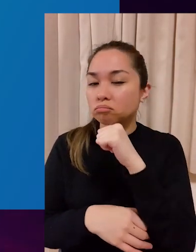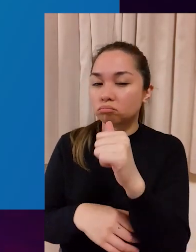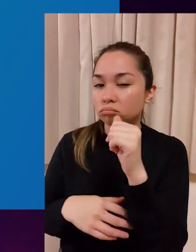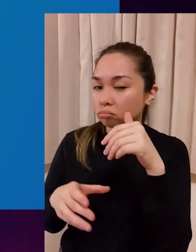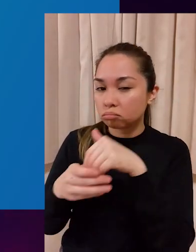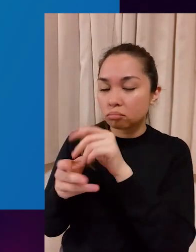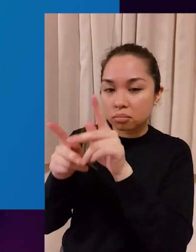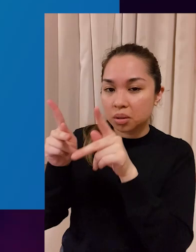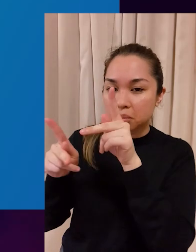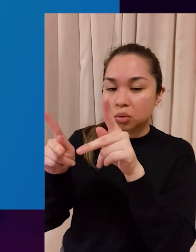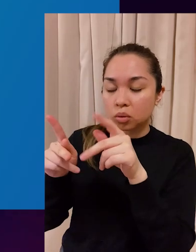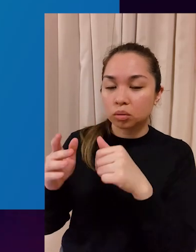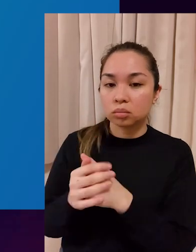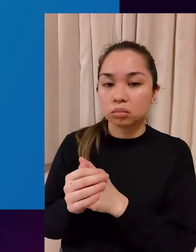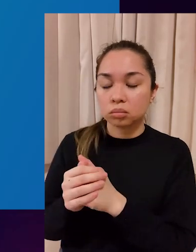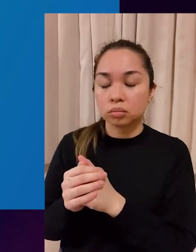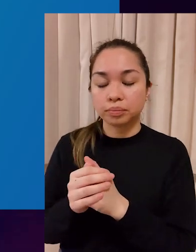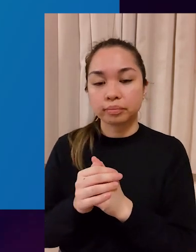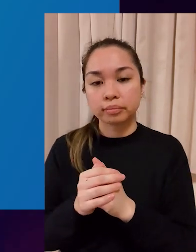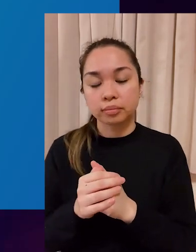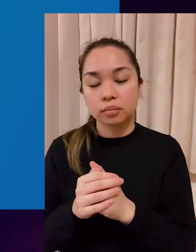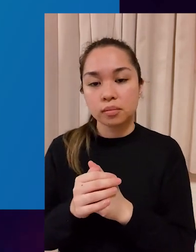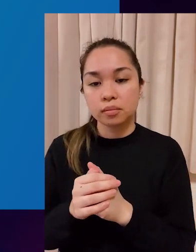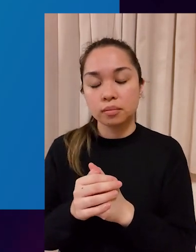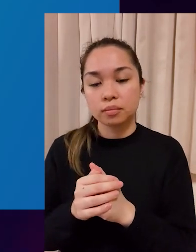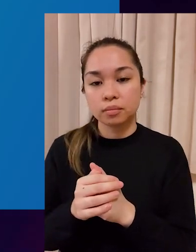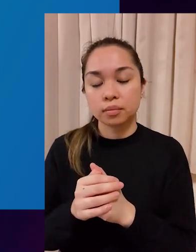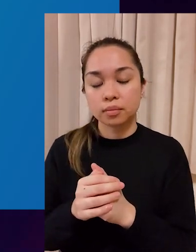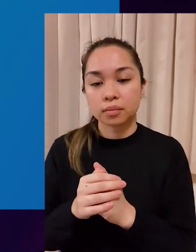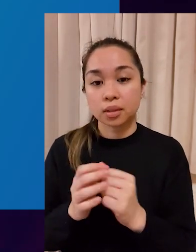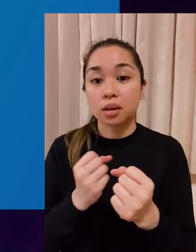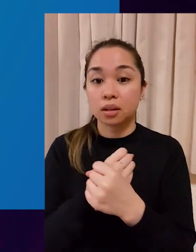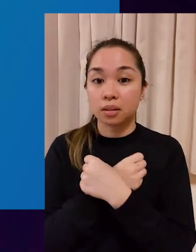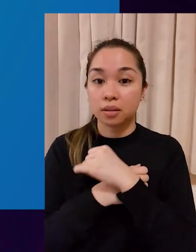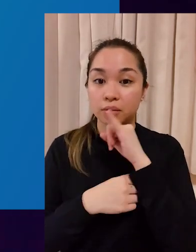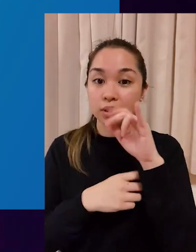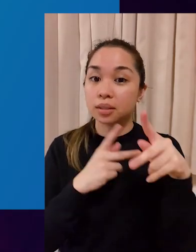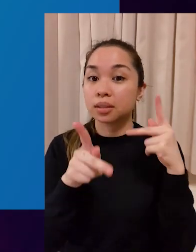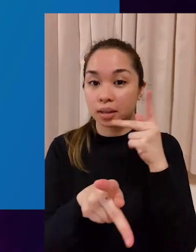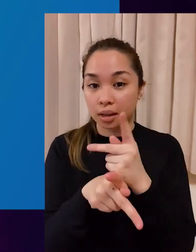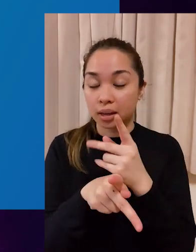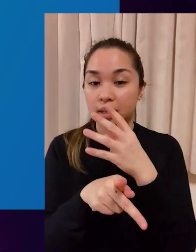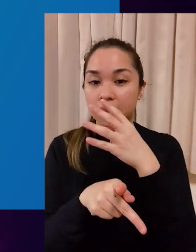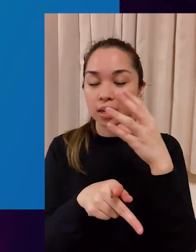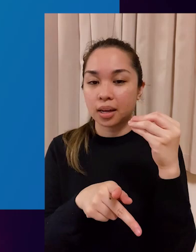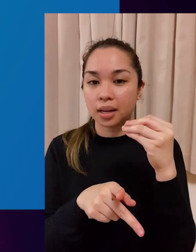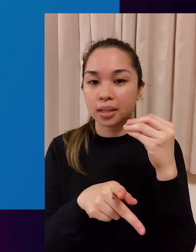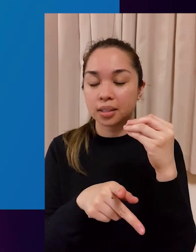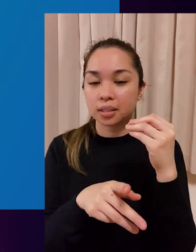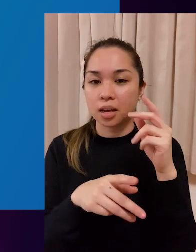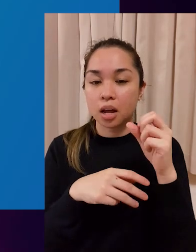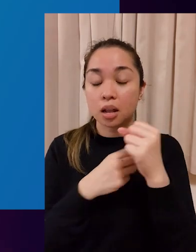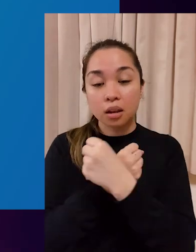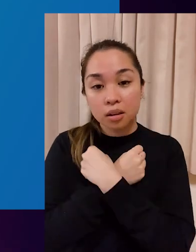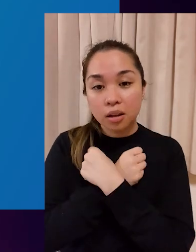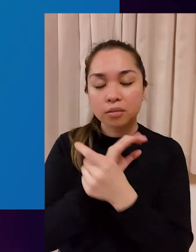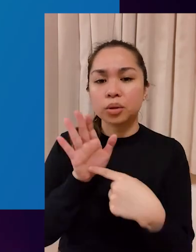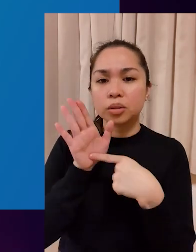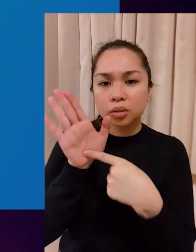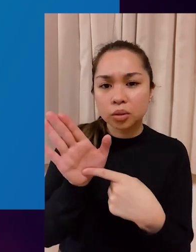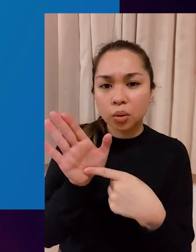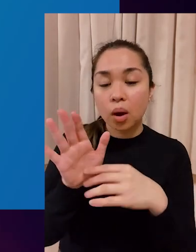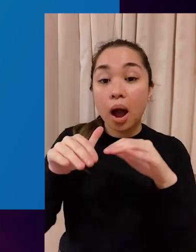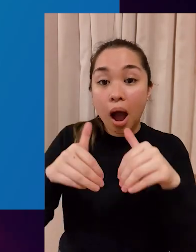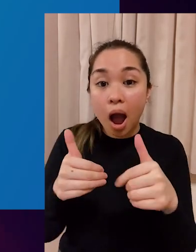to sa lahat ng kakilala ko. Love is kind and it reflects on how we treat other